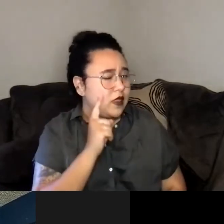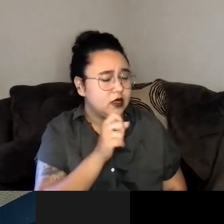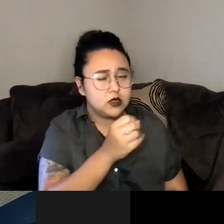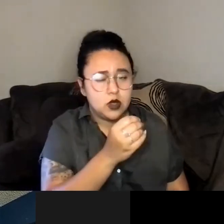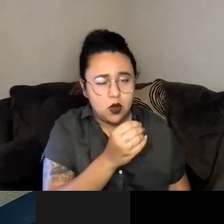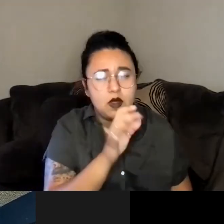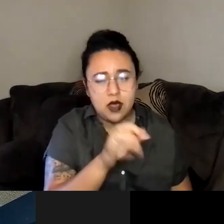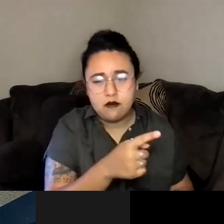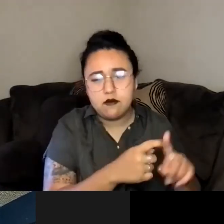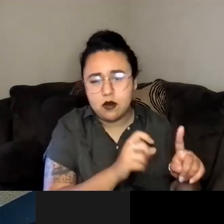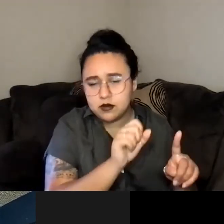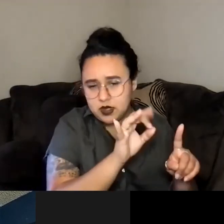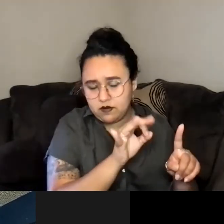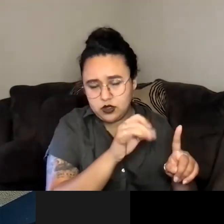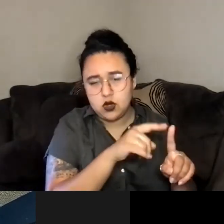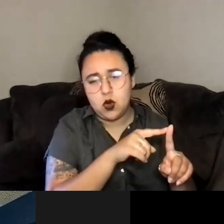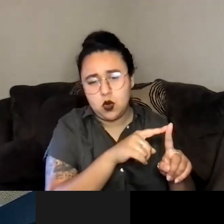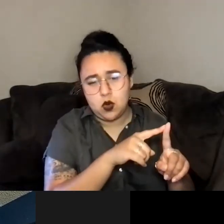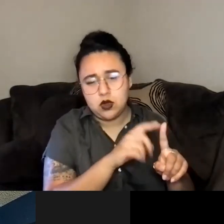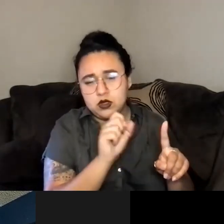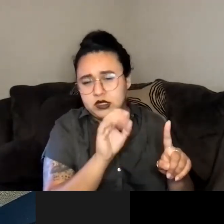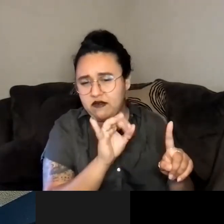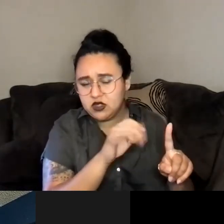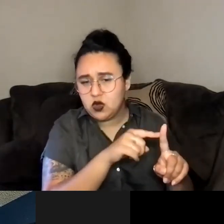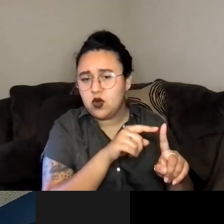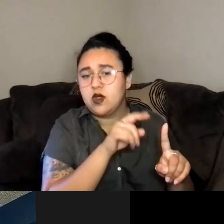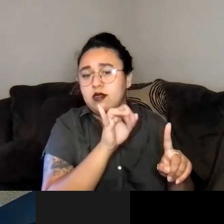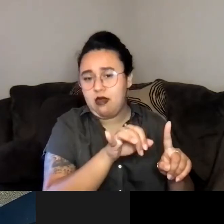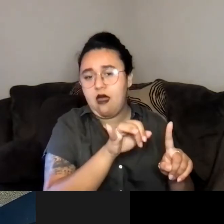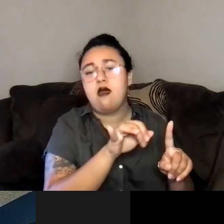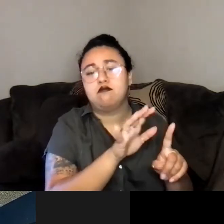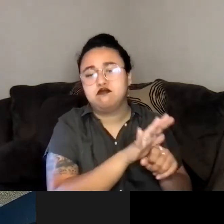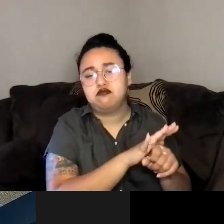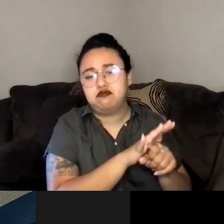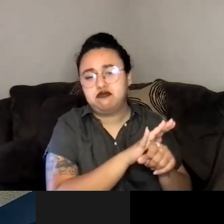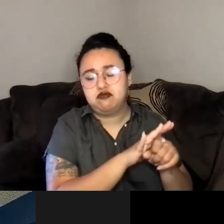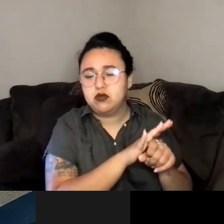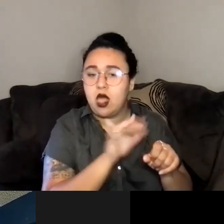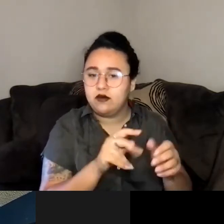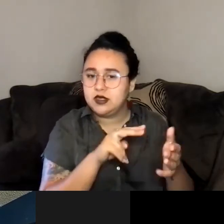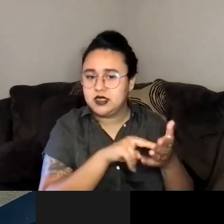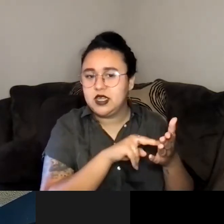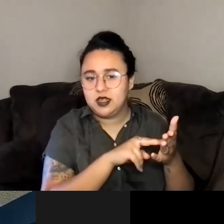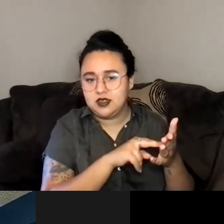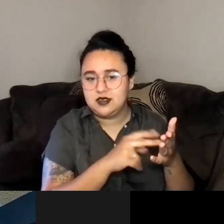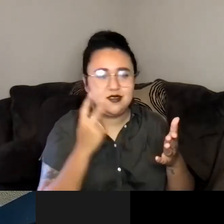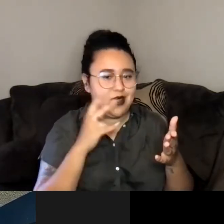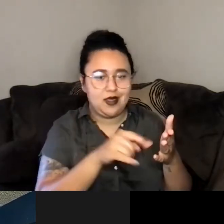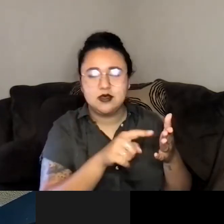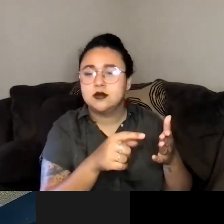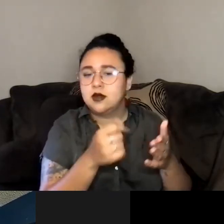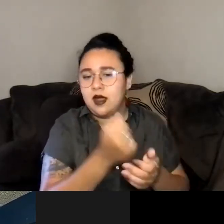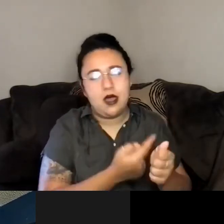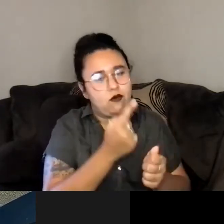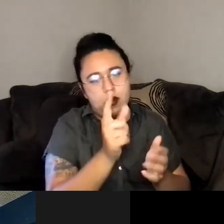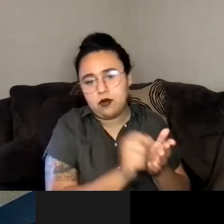from San Francisco. And so San Francisco has, if you haven't seen this, I can't recommend, everyone to print this out and